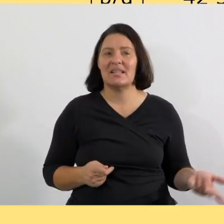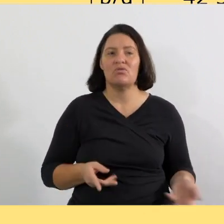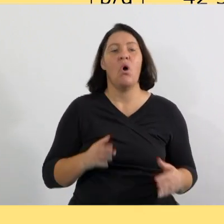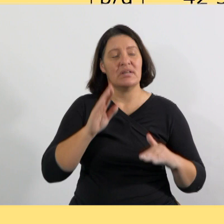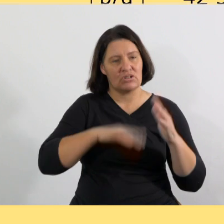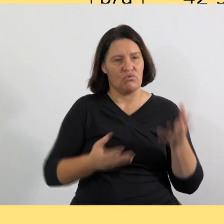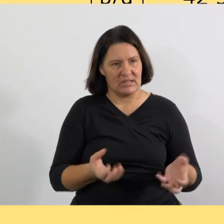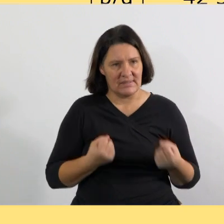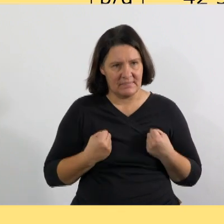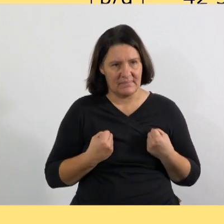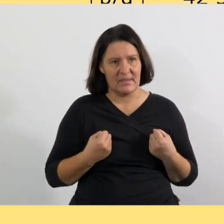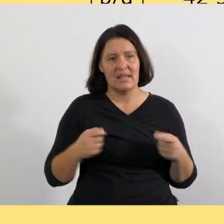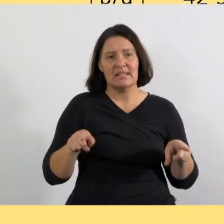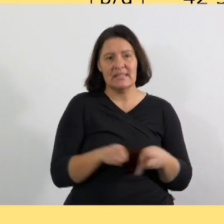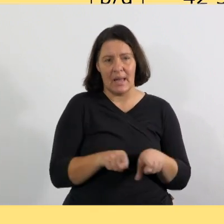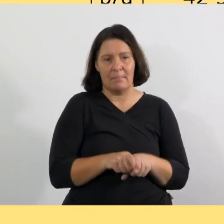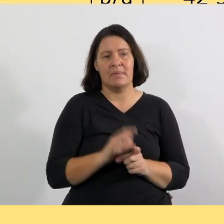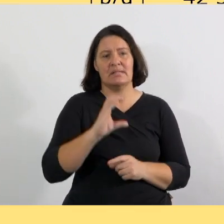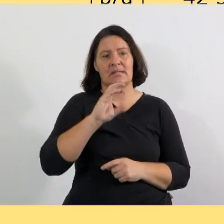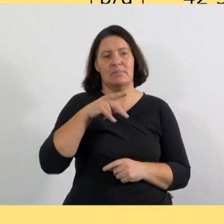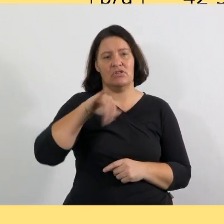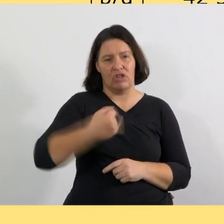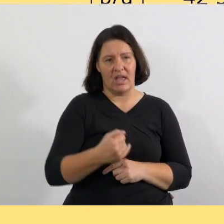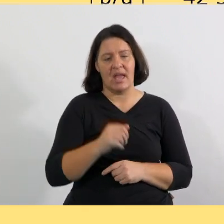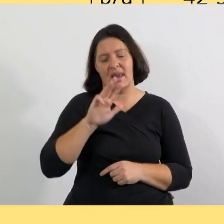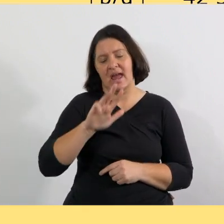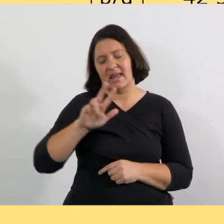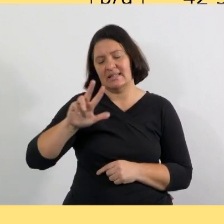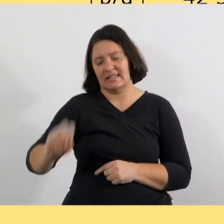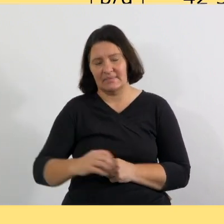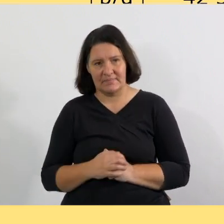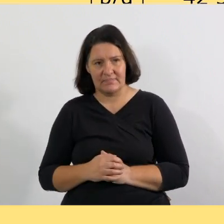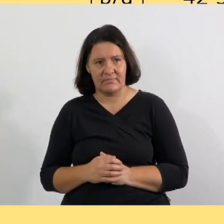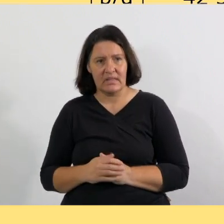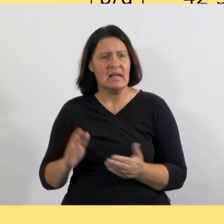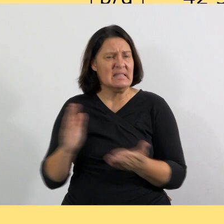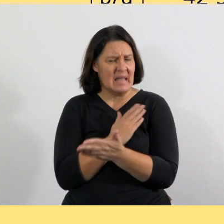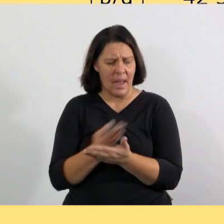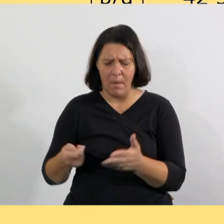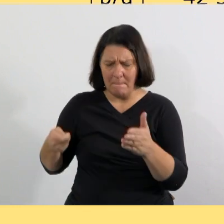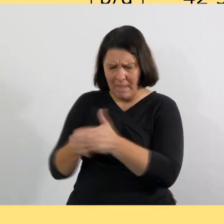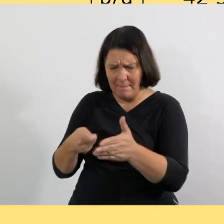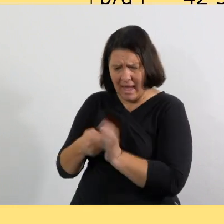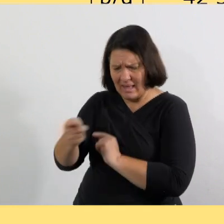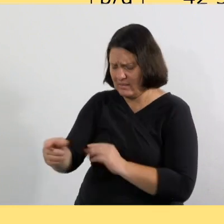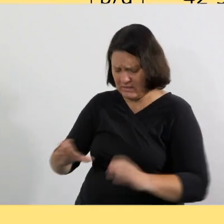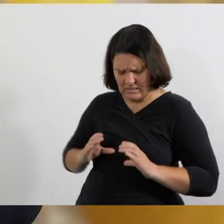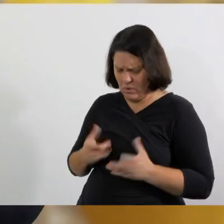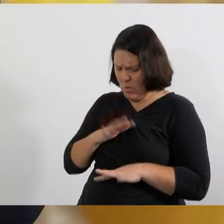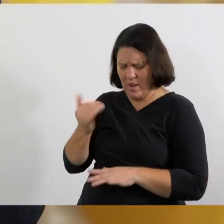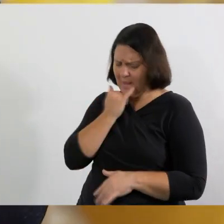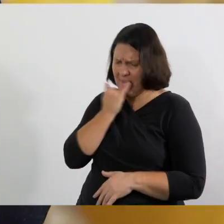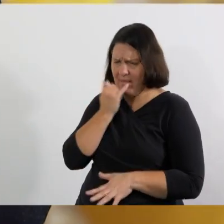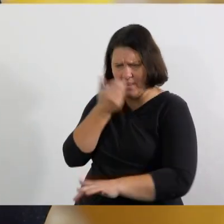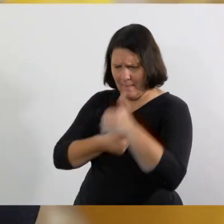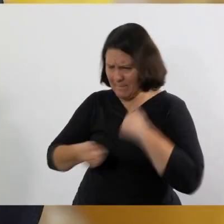discount received, from the same journal, CPJ 980. Some of the goods that we got from our creditors, we were